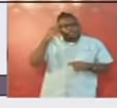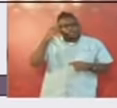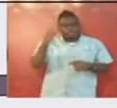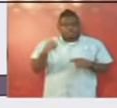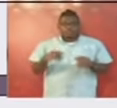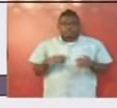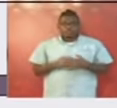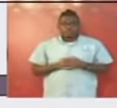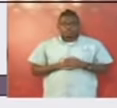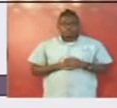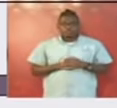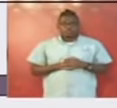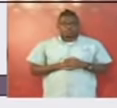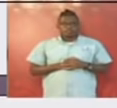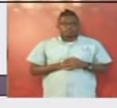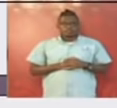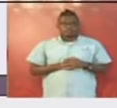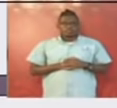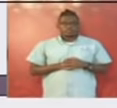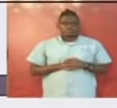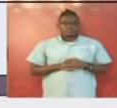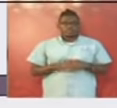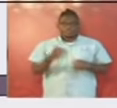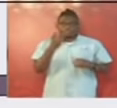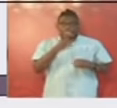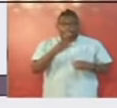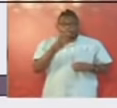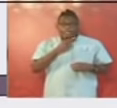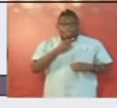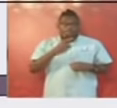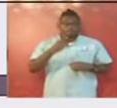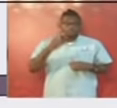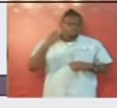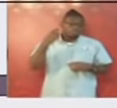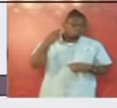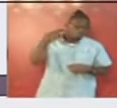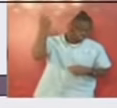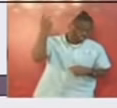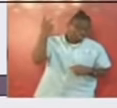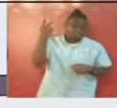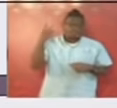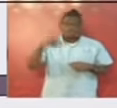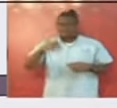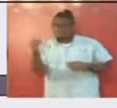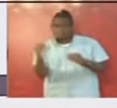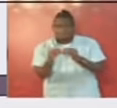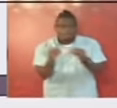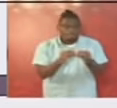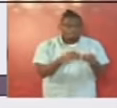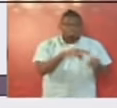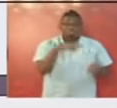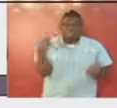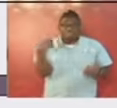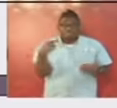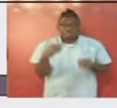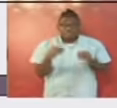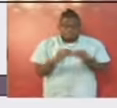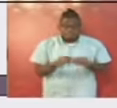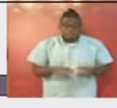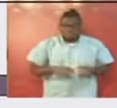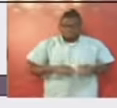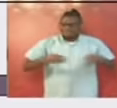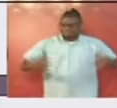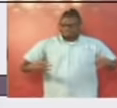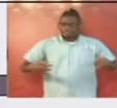in the rearview mirror, diabetes, high blood pressure, and those risks are in the back seat. Now, during the lockdowns, people